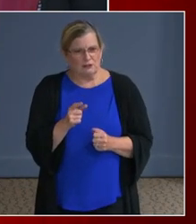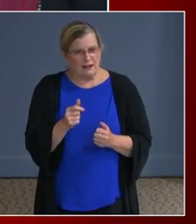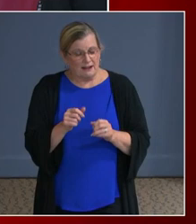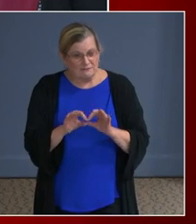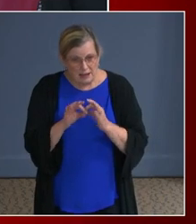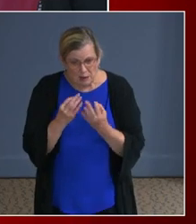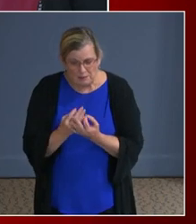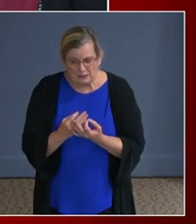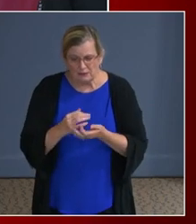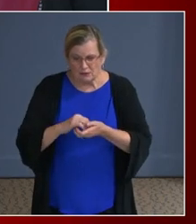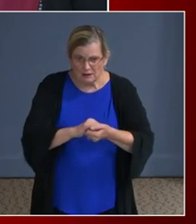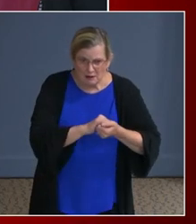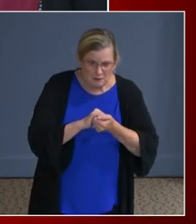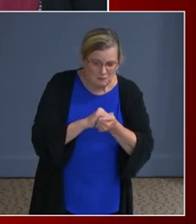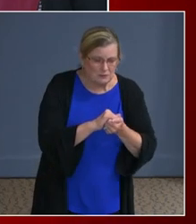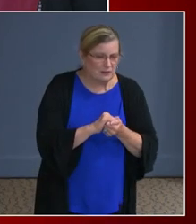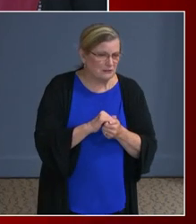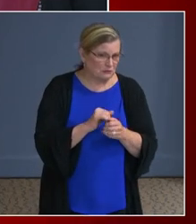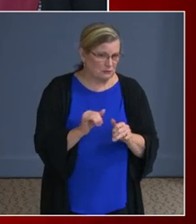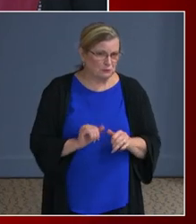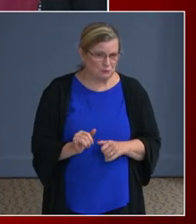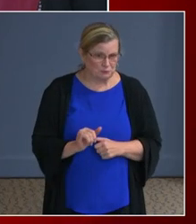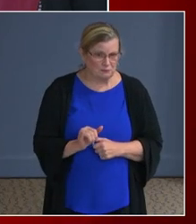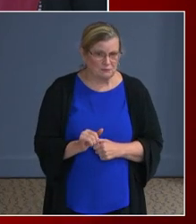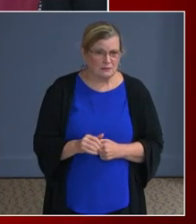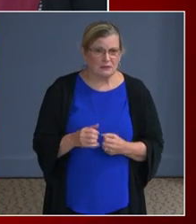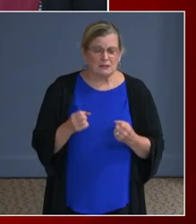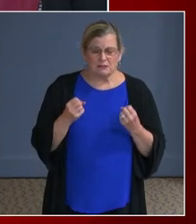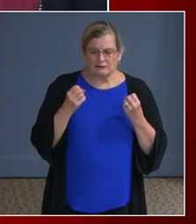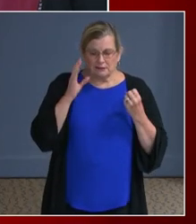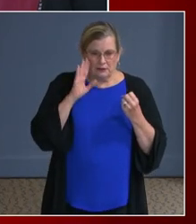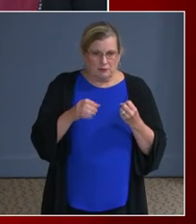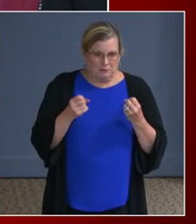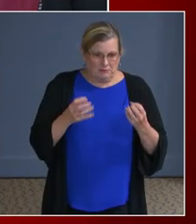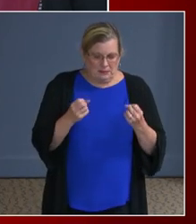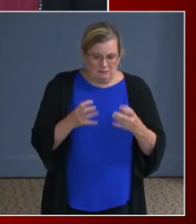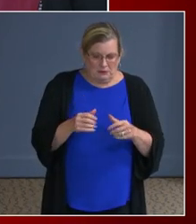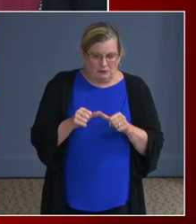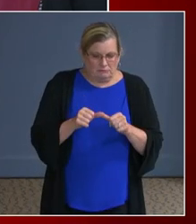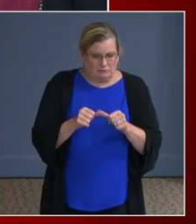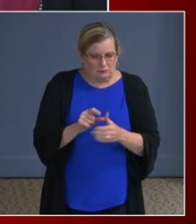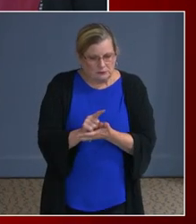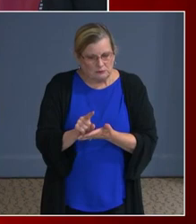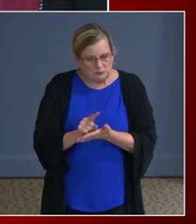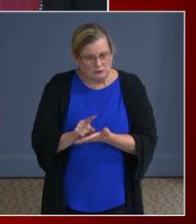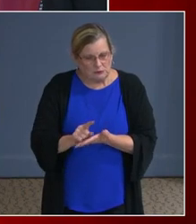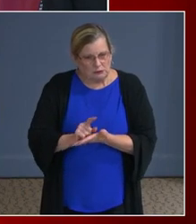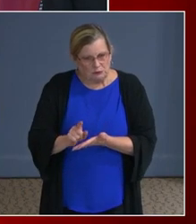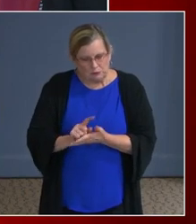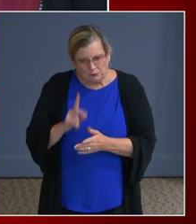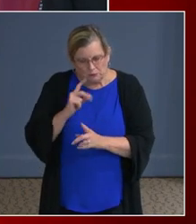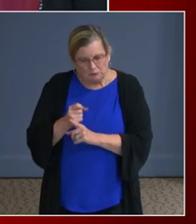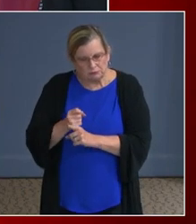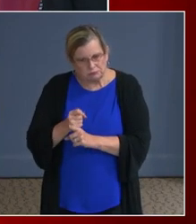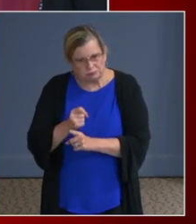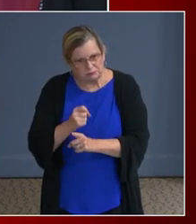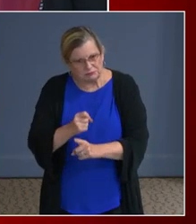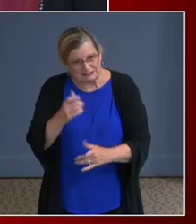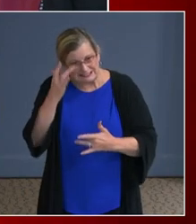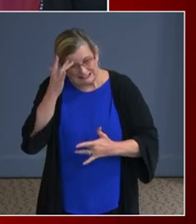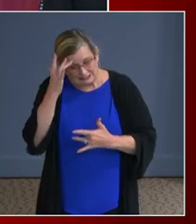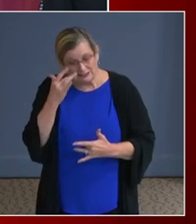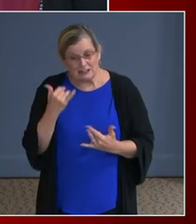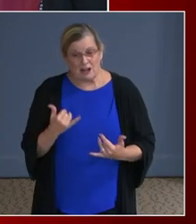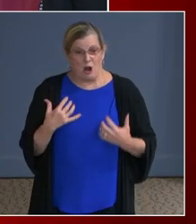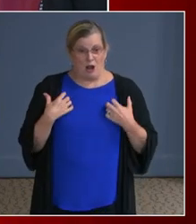the past several weeks and the past month, many of our healthcare providers have been doing a direct outreach to their families